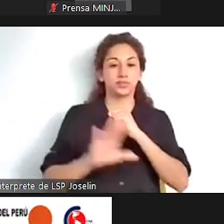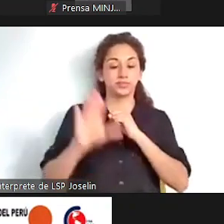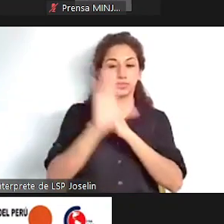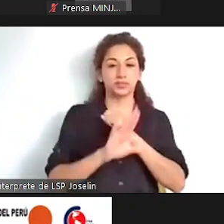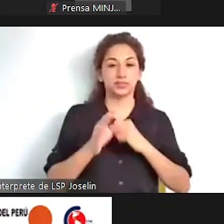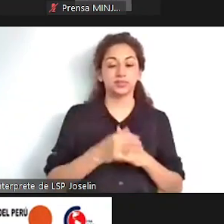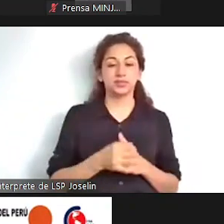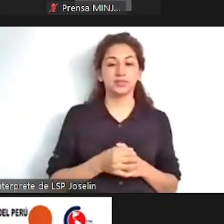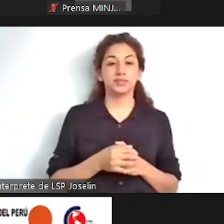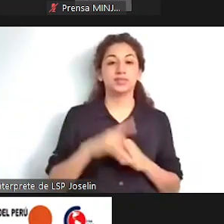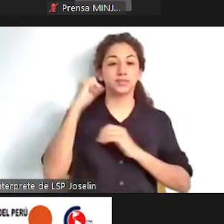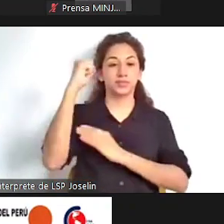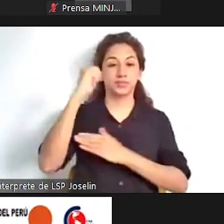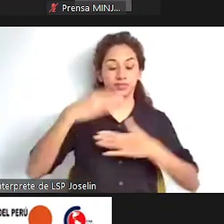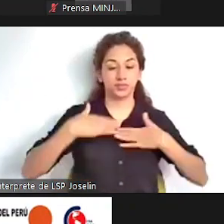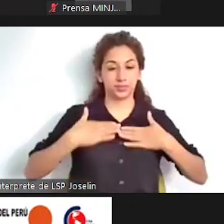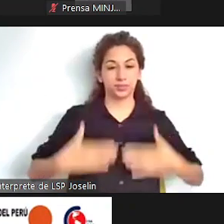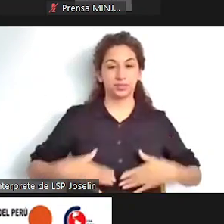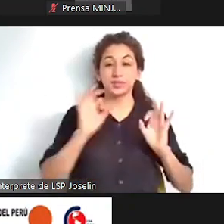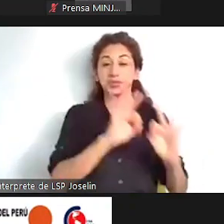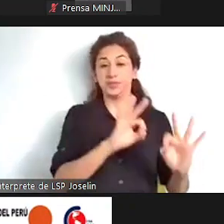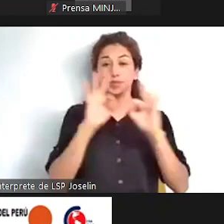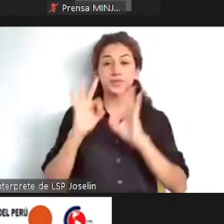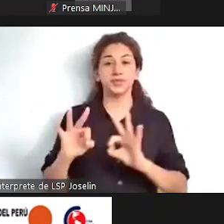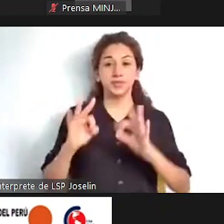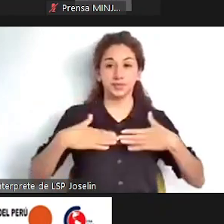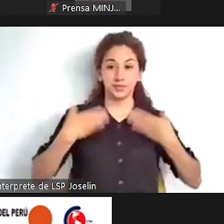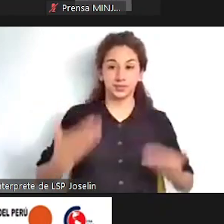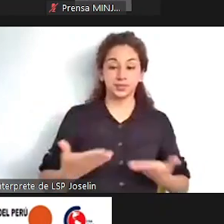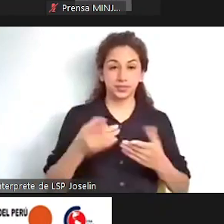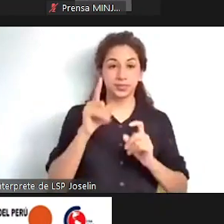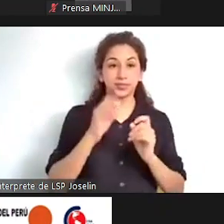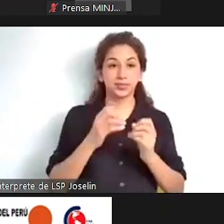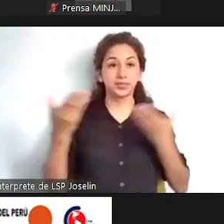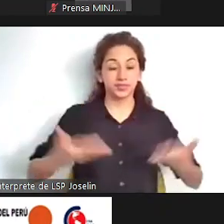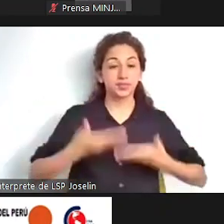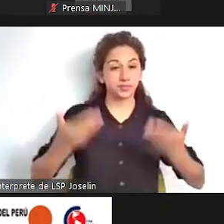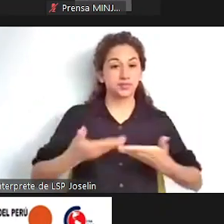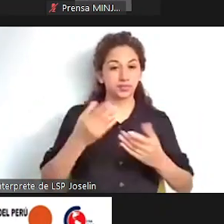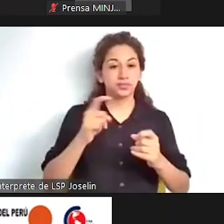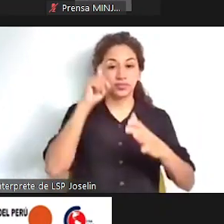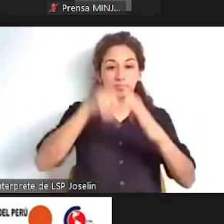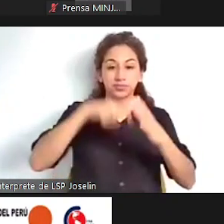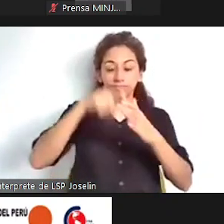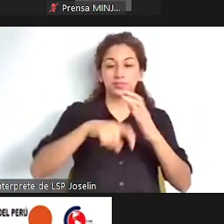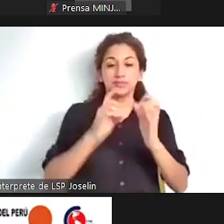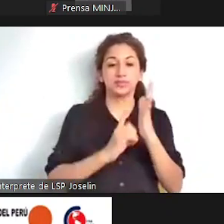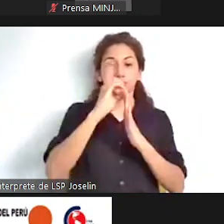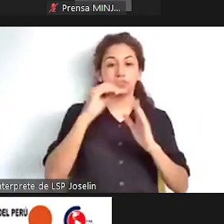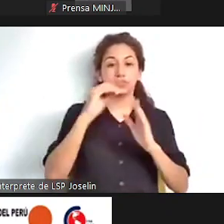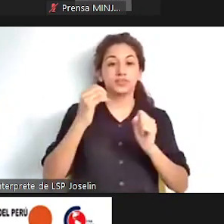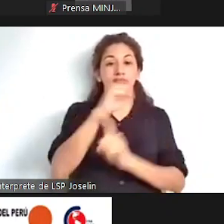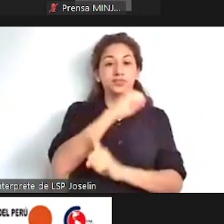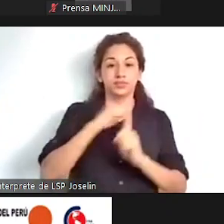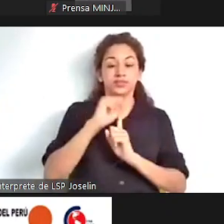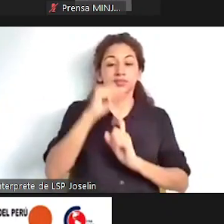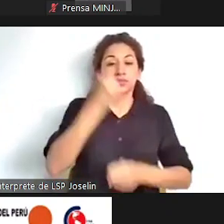defenders of human rights and we also produce social development